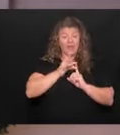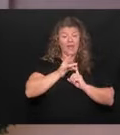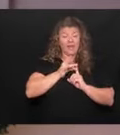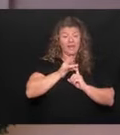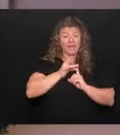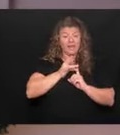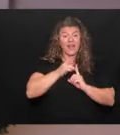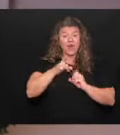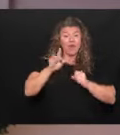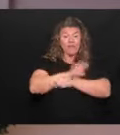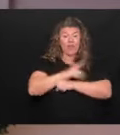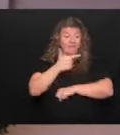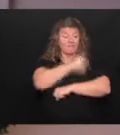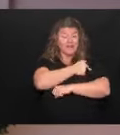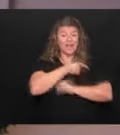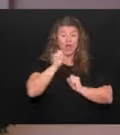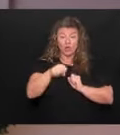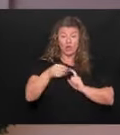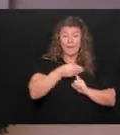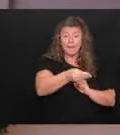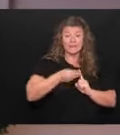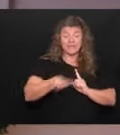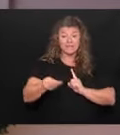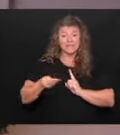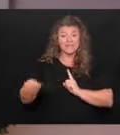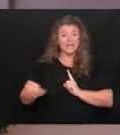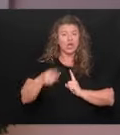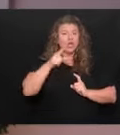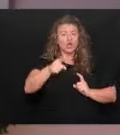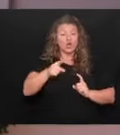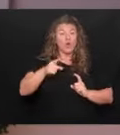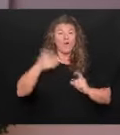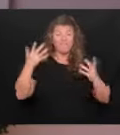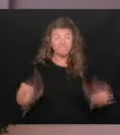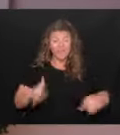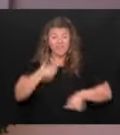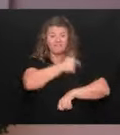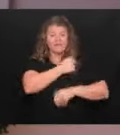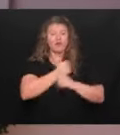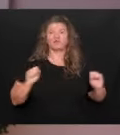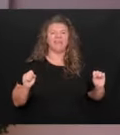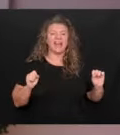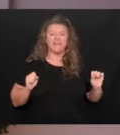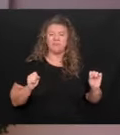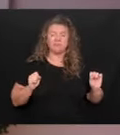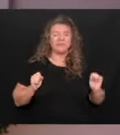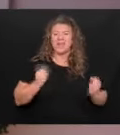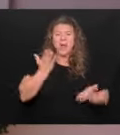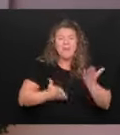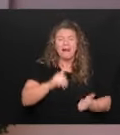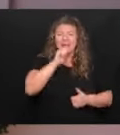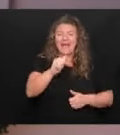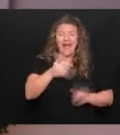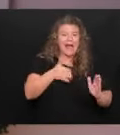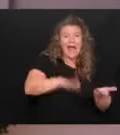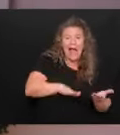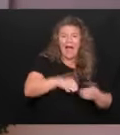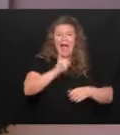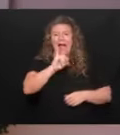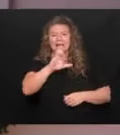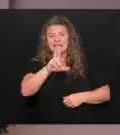fully vaccinated, you should feel safe that you're protected against hospitalization, ICU admission, or death. So I think